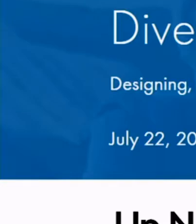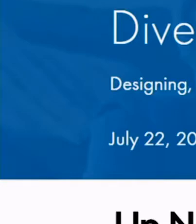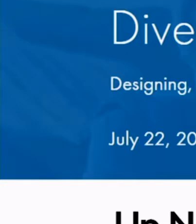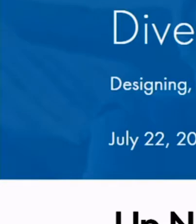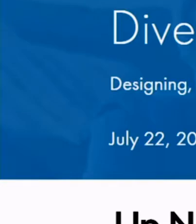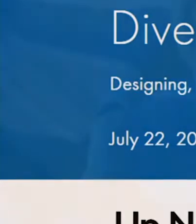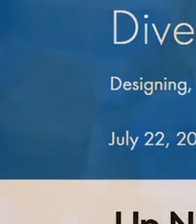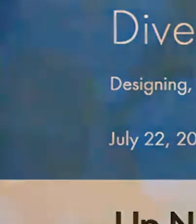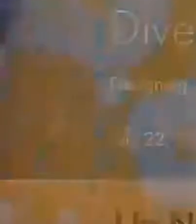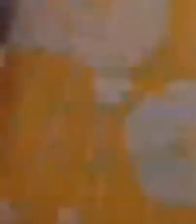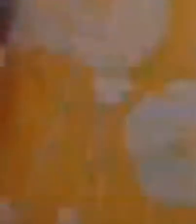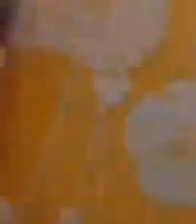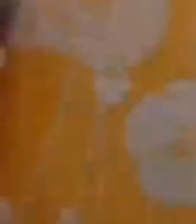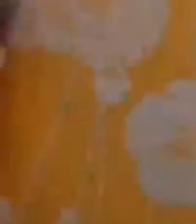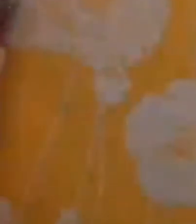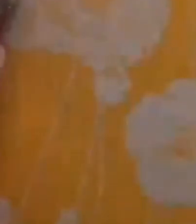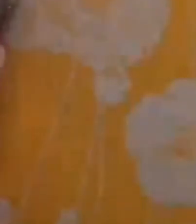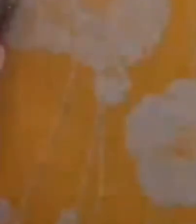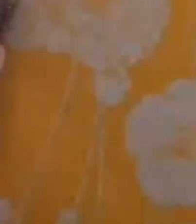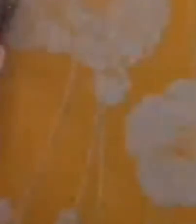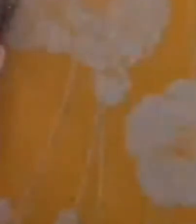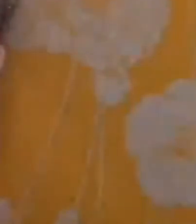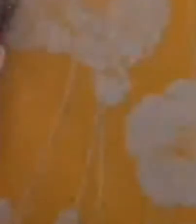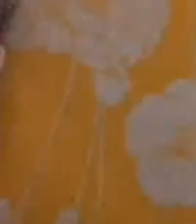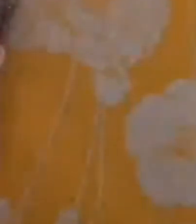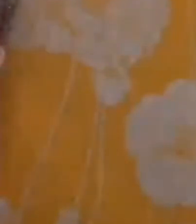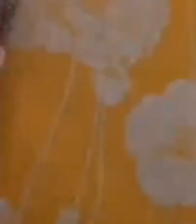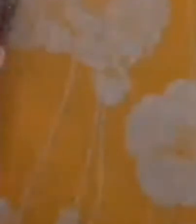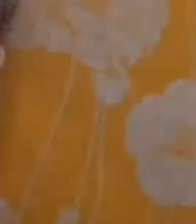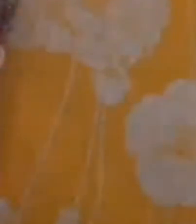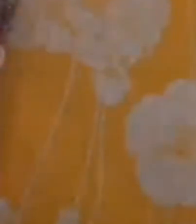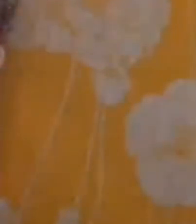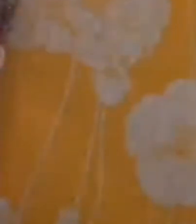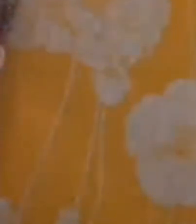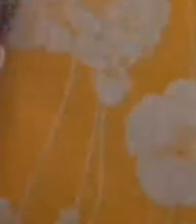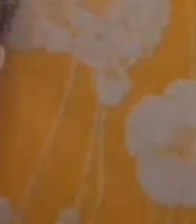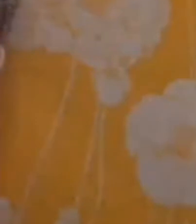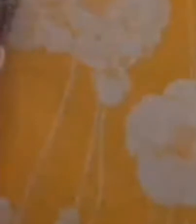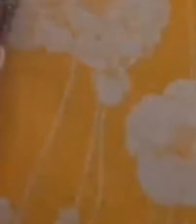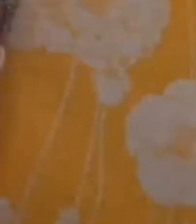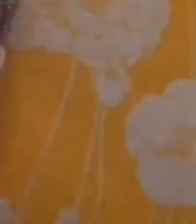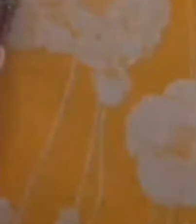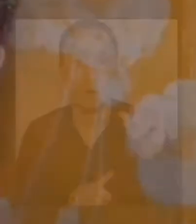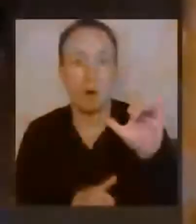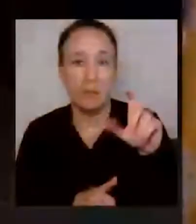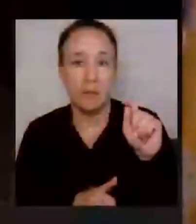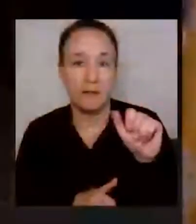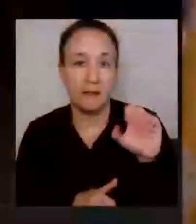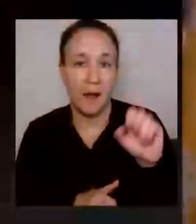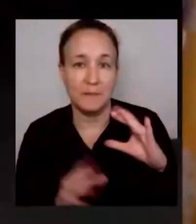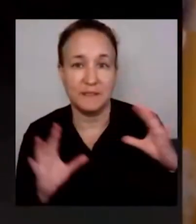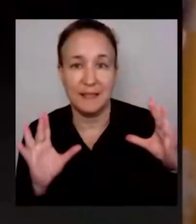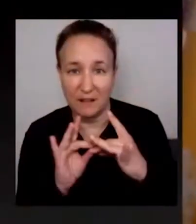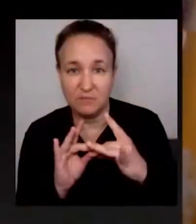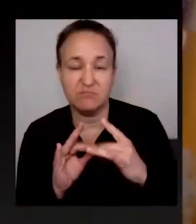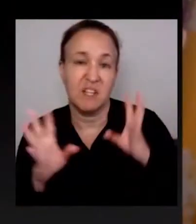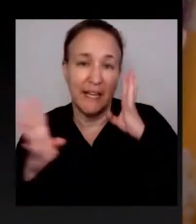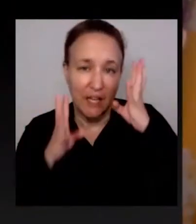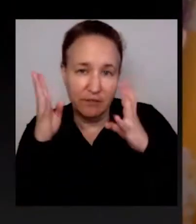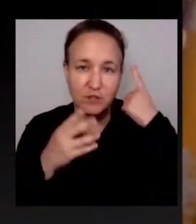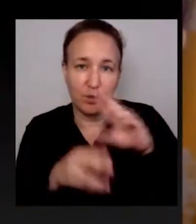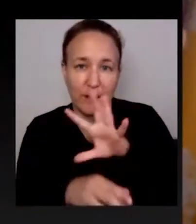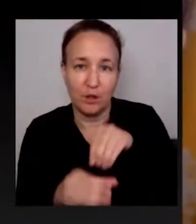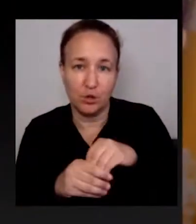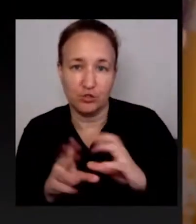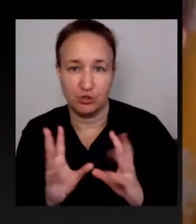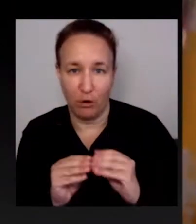Okay, we are back here in the accessibility track of our first Comcast Labs Connect Innovation for Inclusion